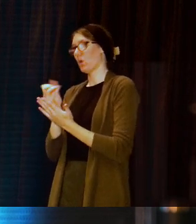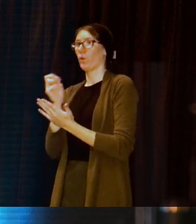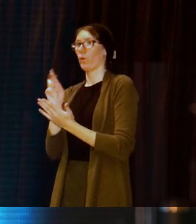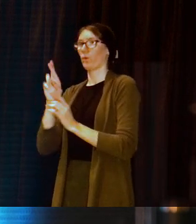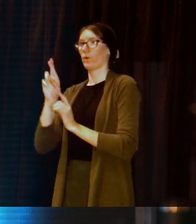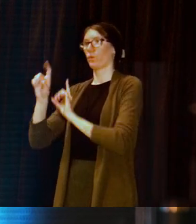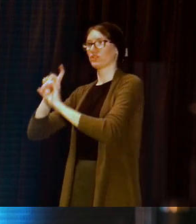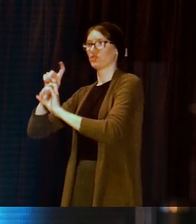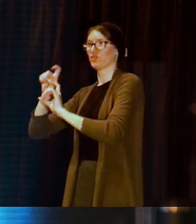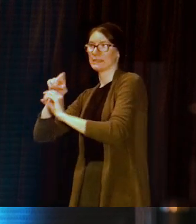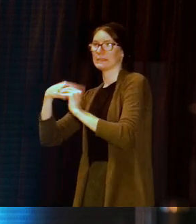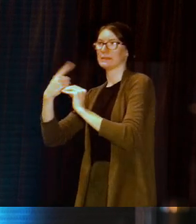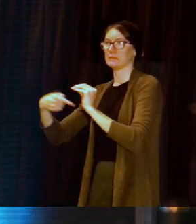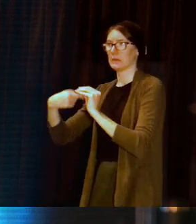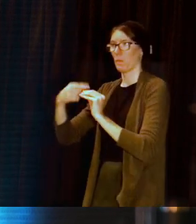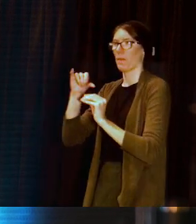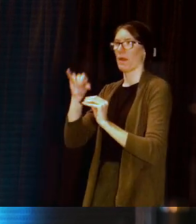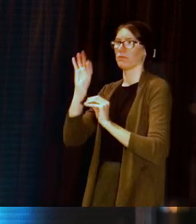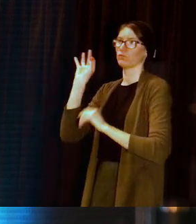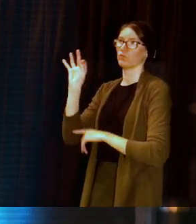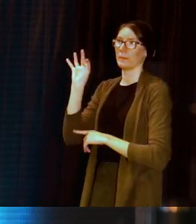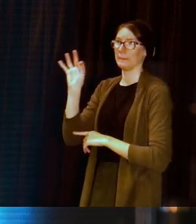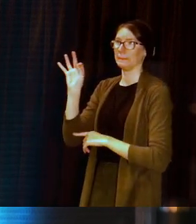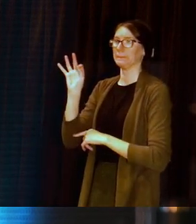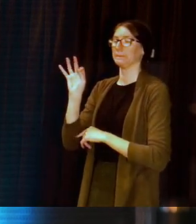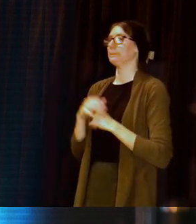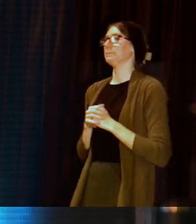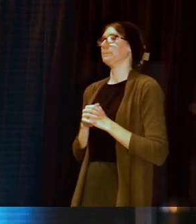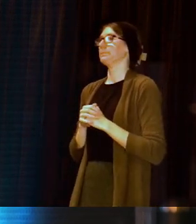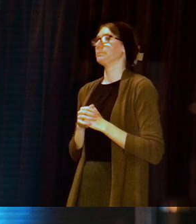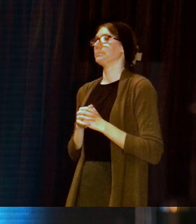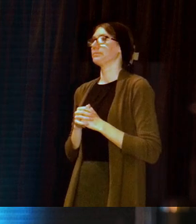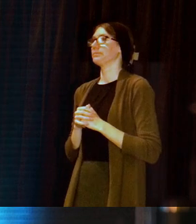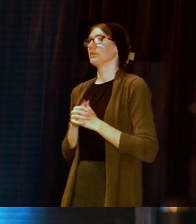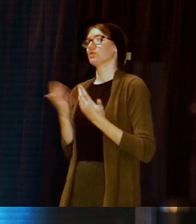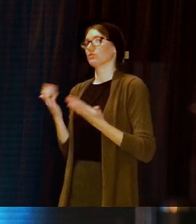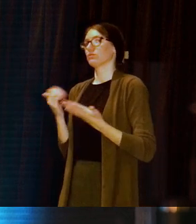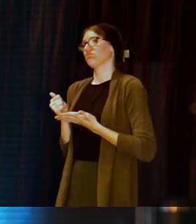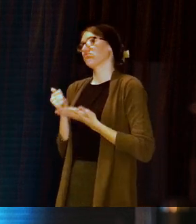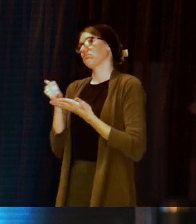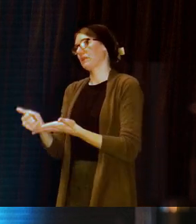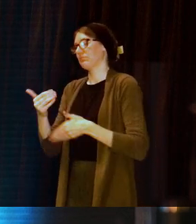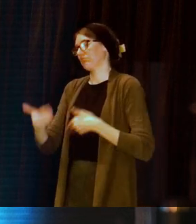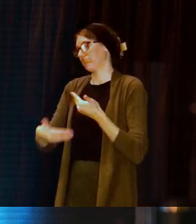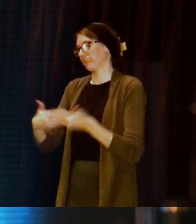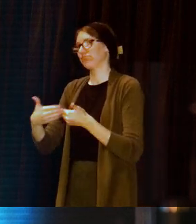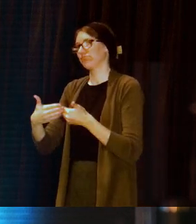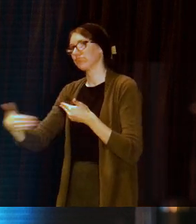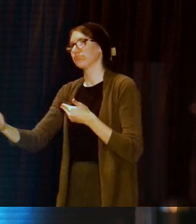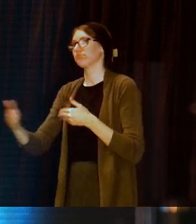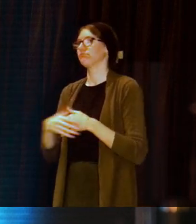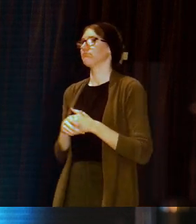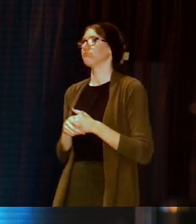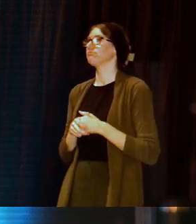questions as a result of it. So just a little bit of a help for you as we move ahead.